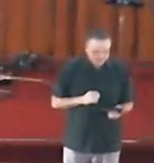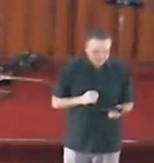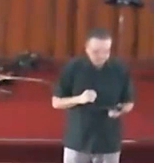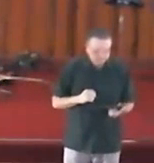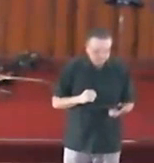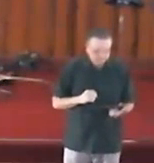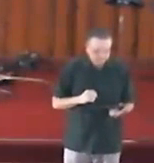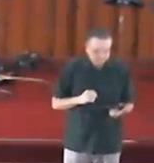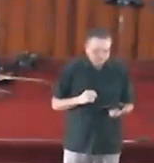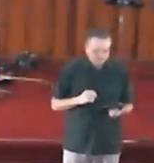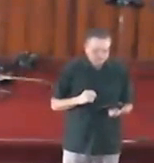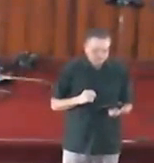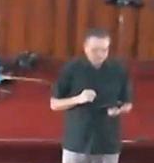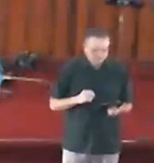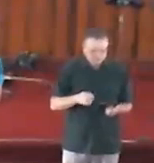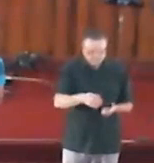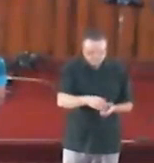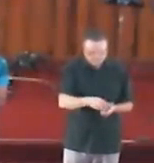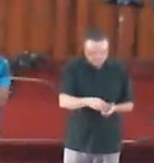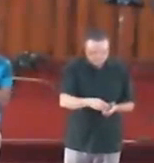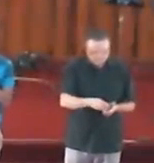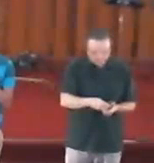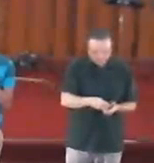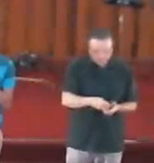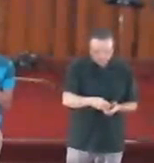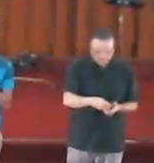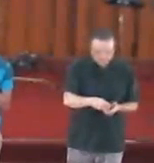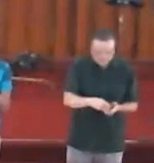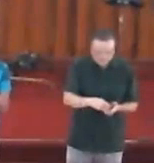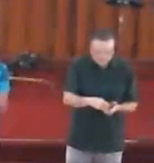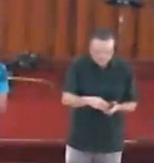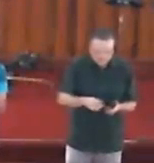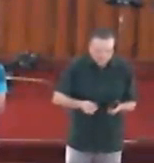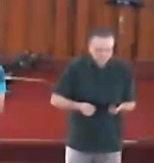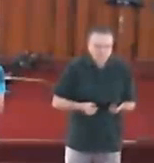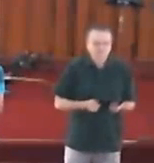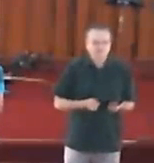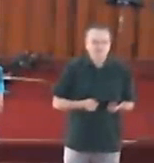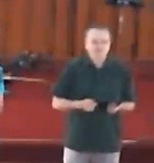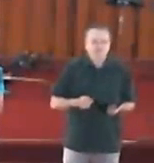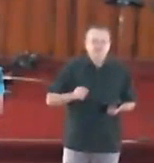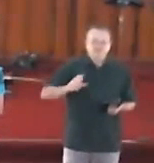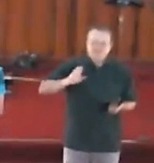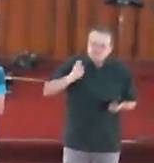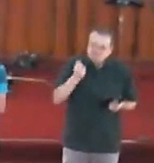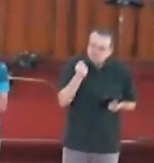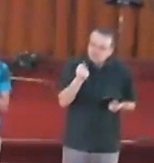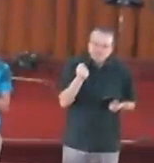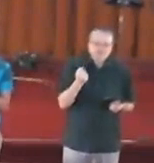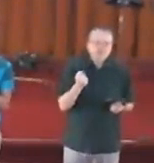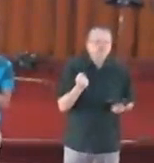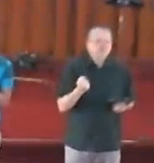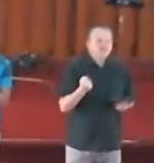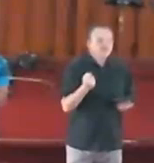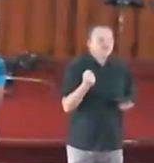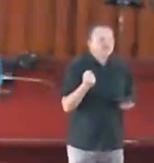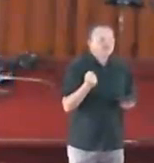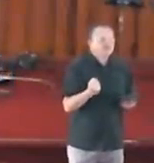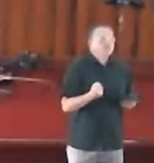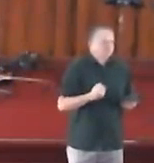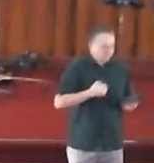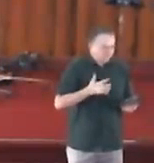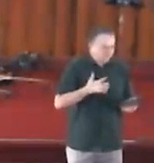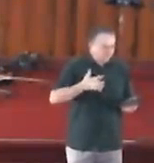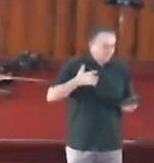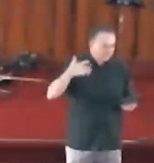us from preaching, but give us more strength and more energy to preach more assertively. Y ellos oraron esa